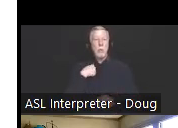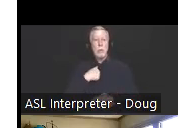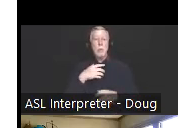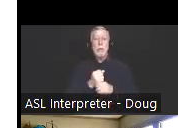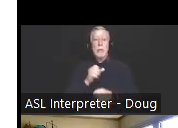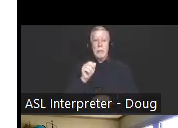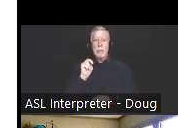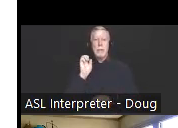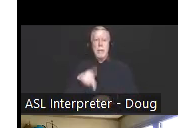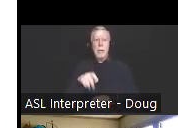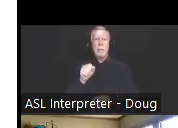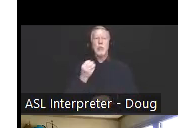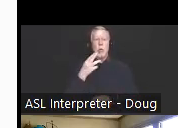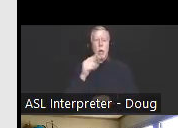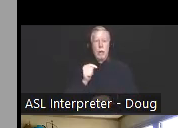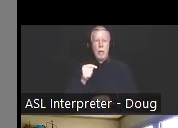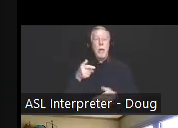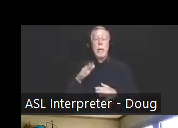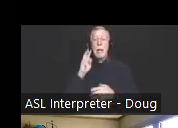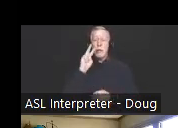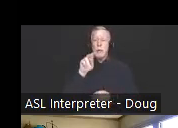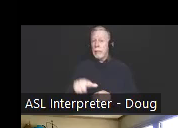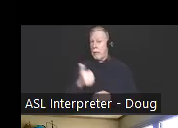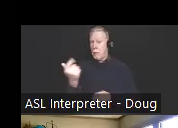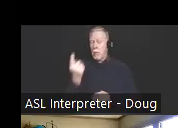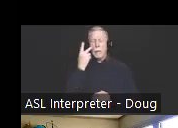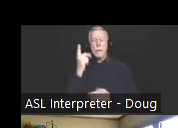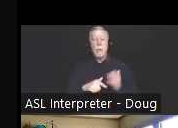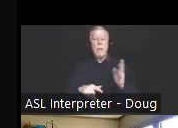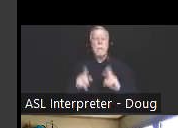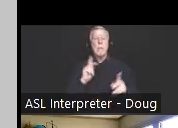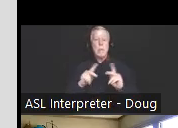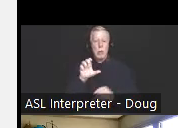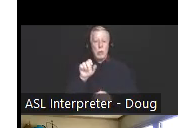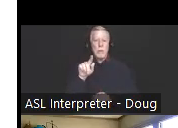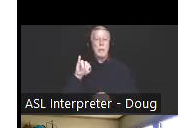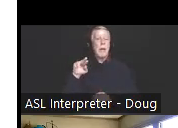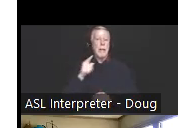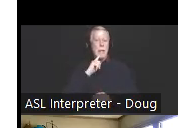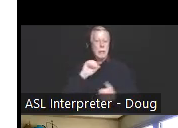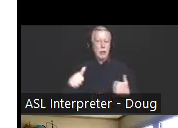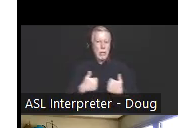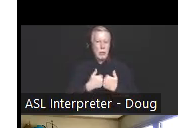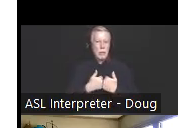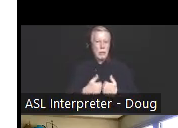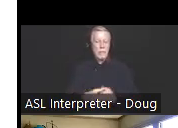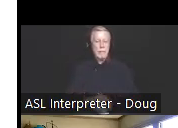let's look at the other one and see what people are citing as the challenges.